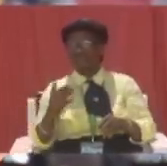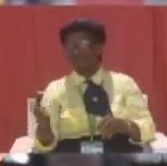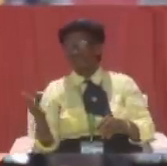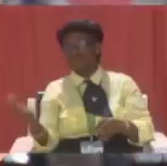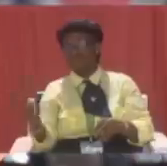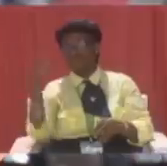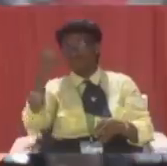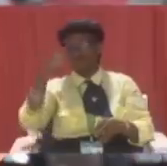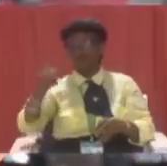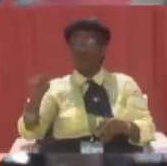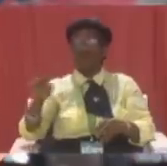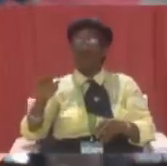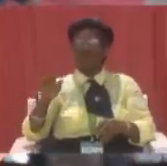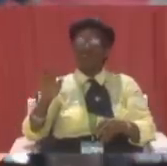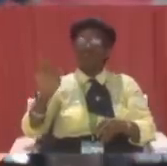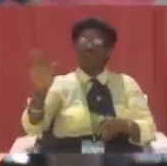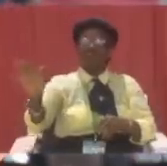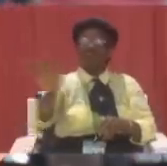children,